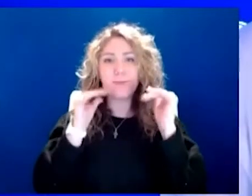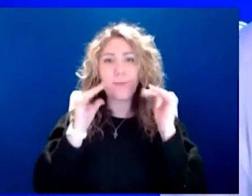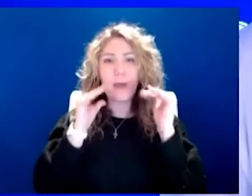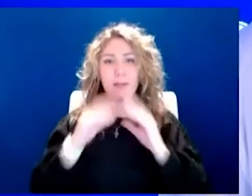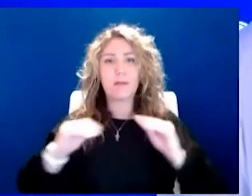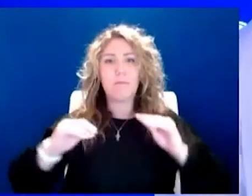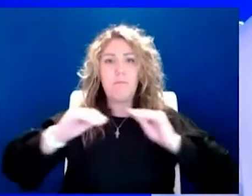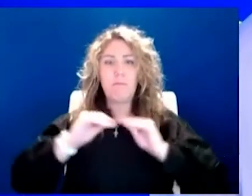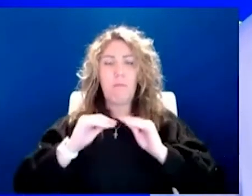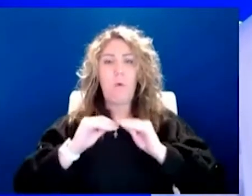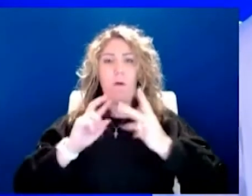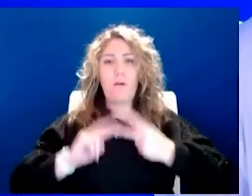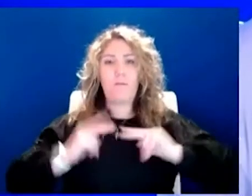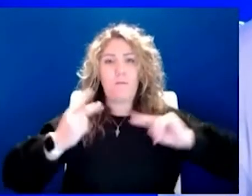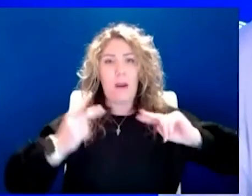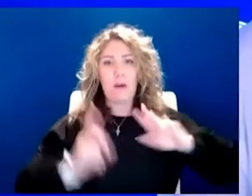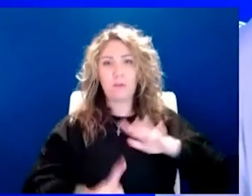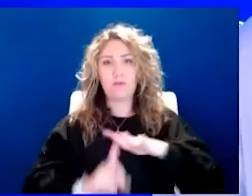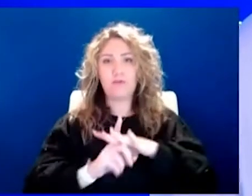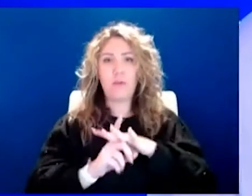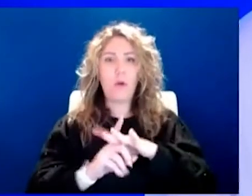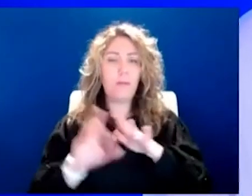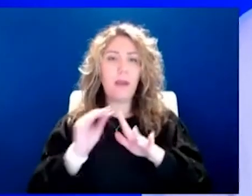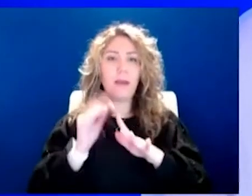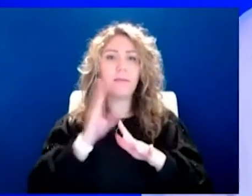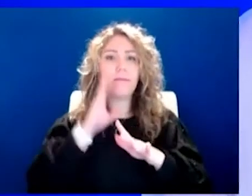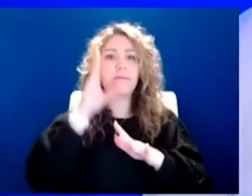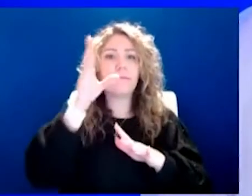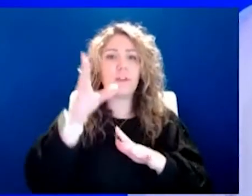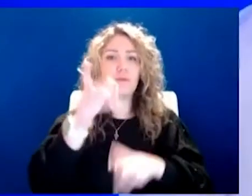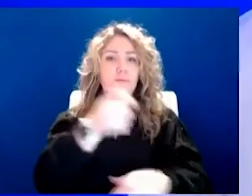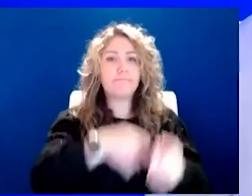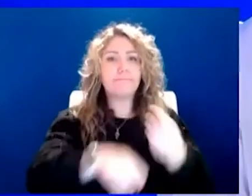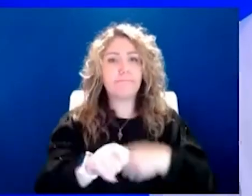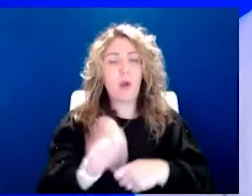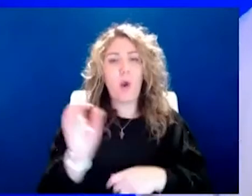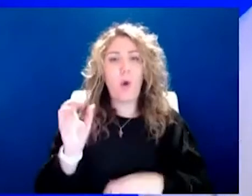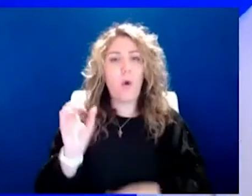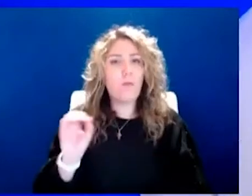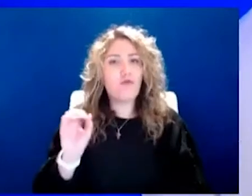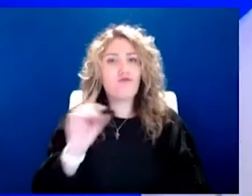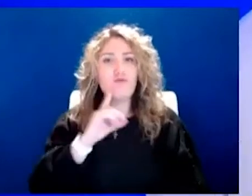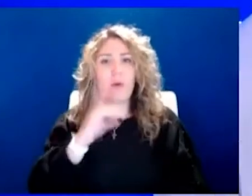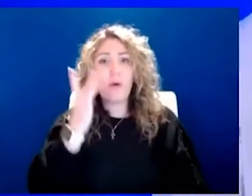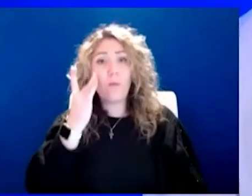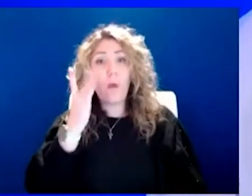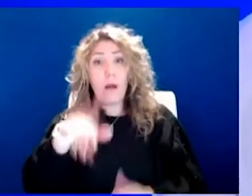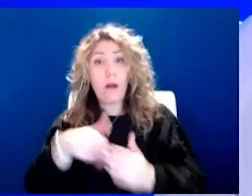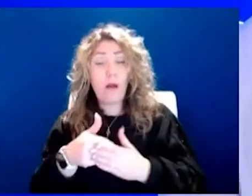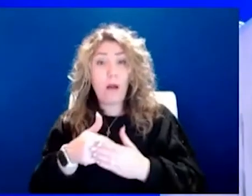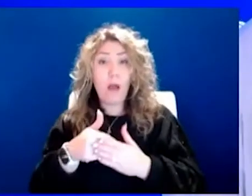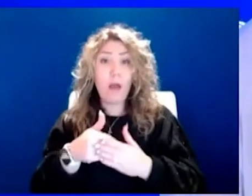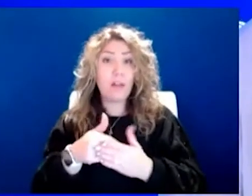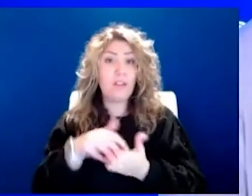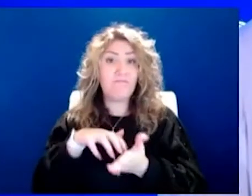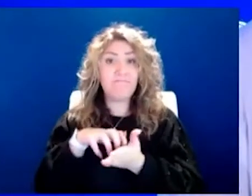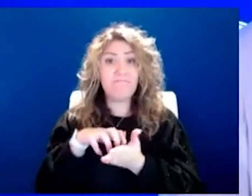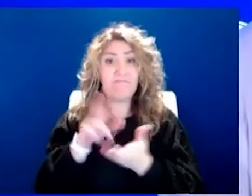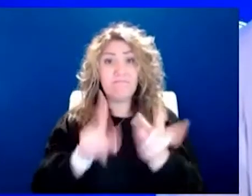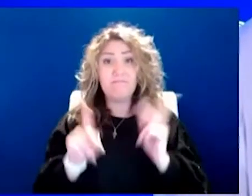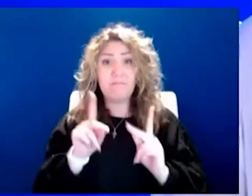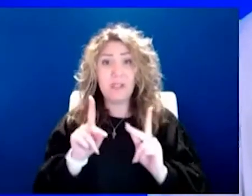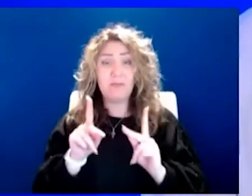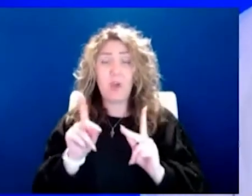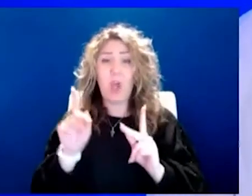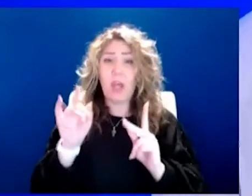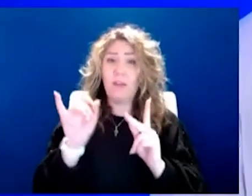some point in time and eventually displace Omicron. That's just because all of these susceptible people now have been infected with Omicron.